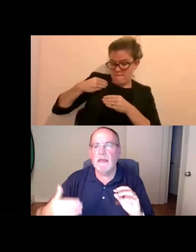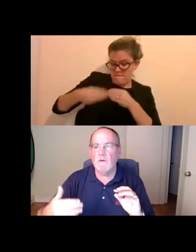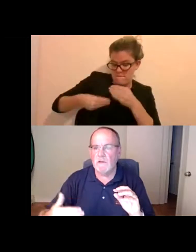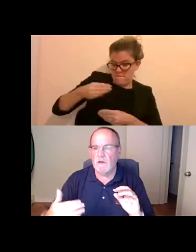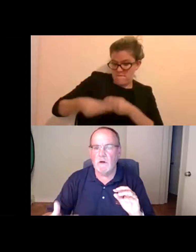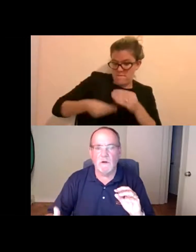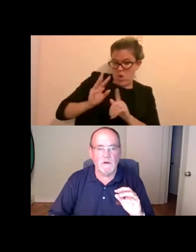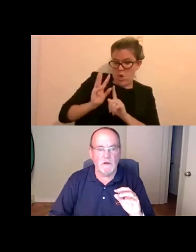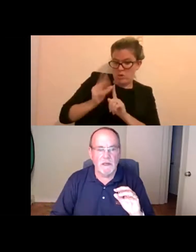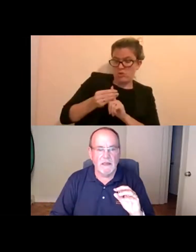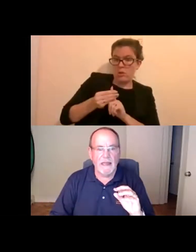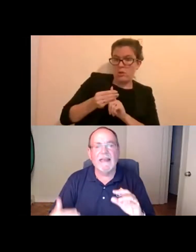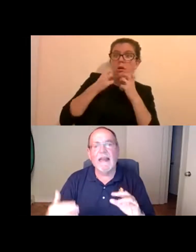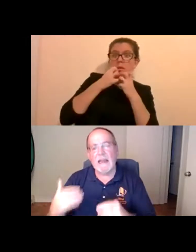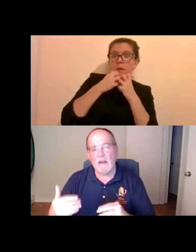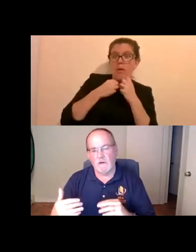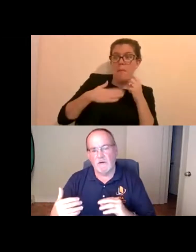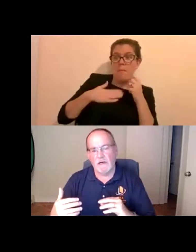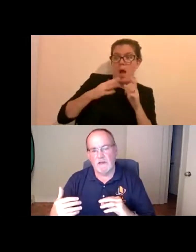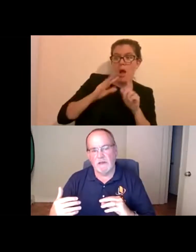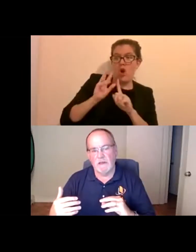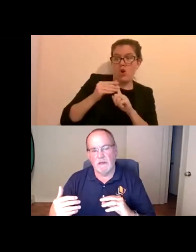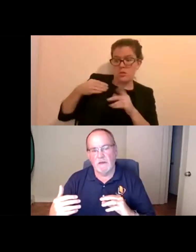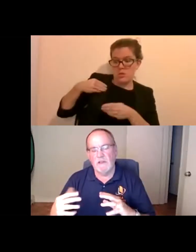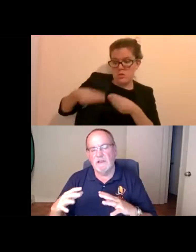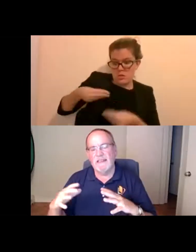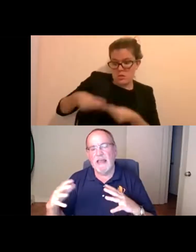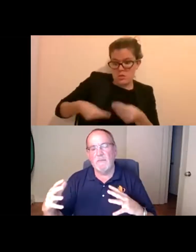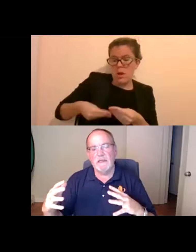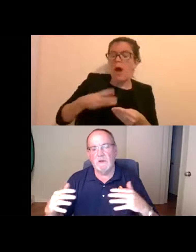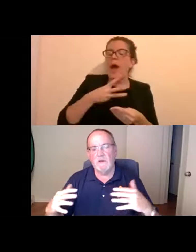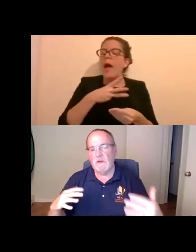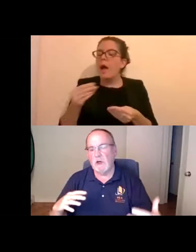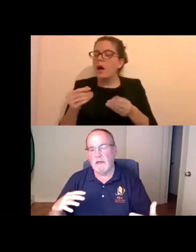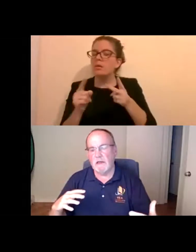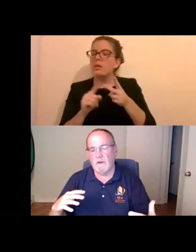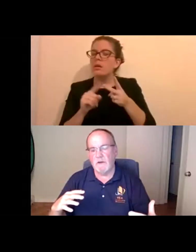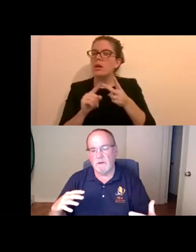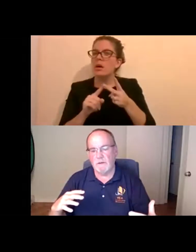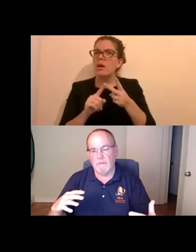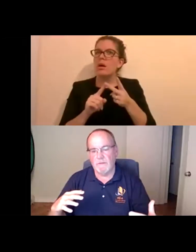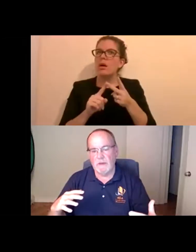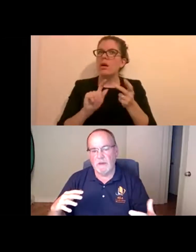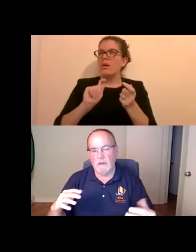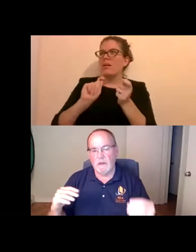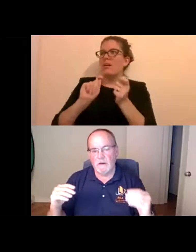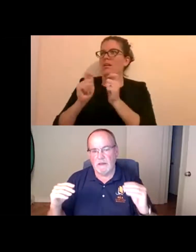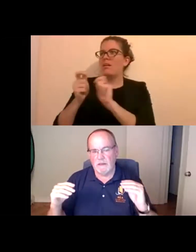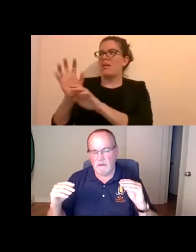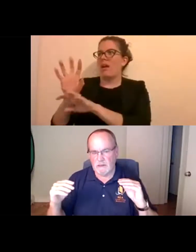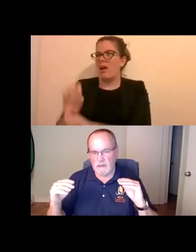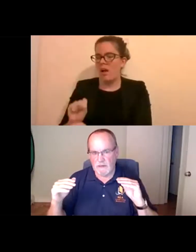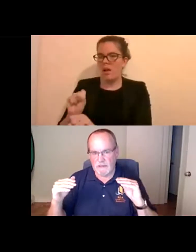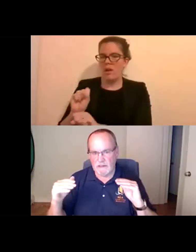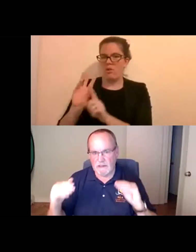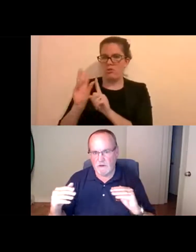your language and your culture, and acculturation, which is adapting to a majority culture. Okay, so